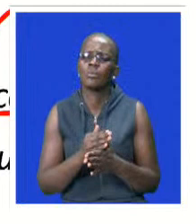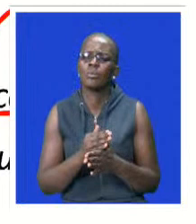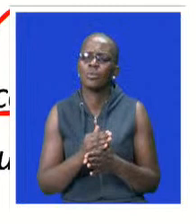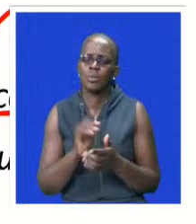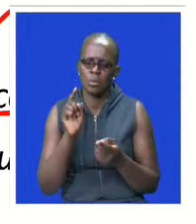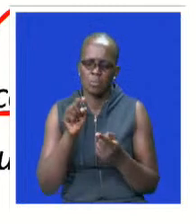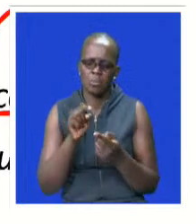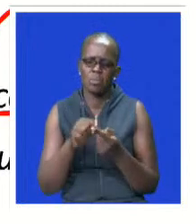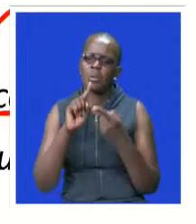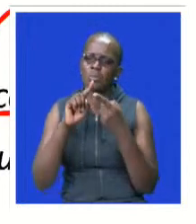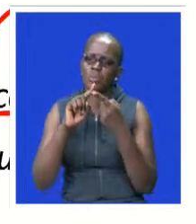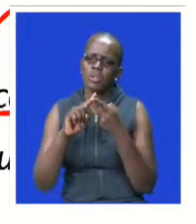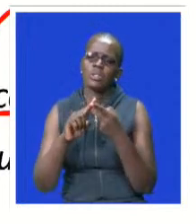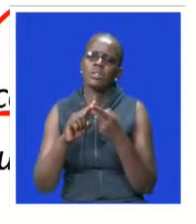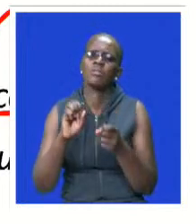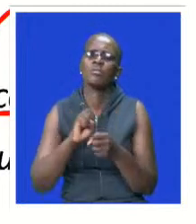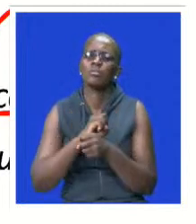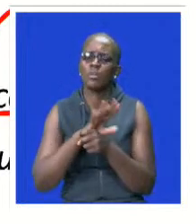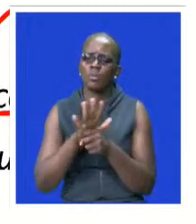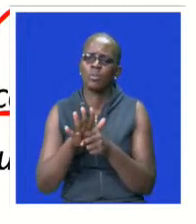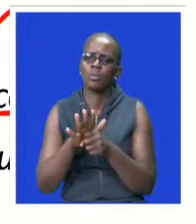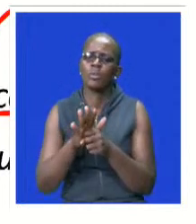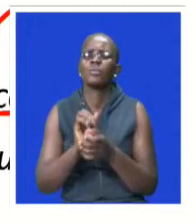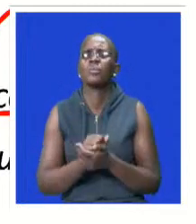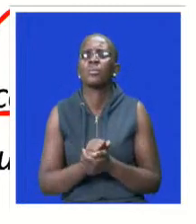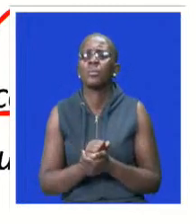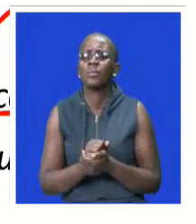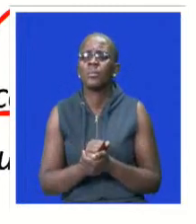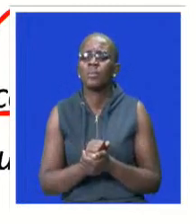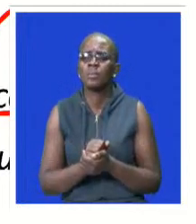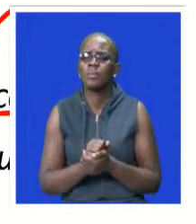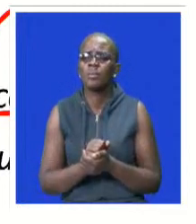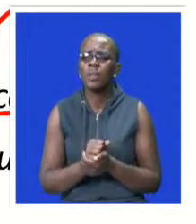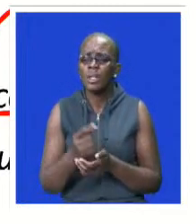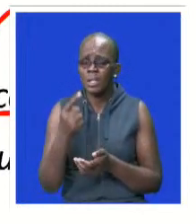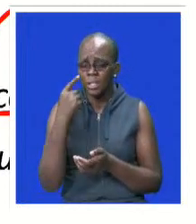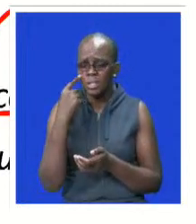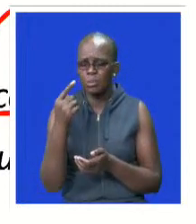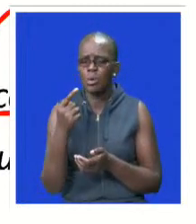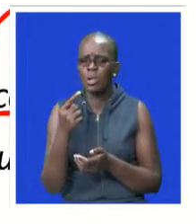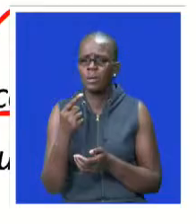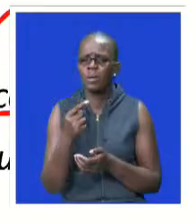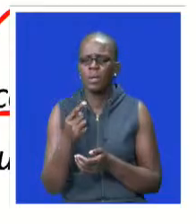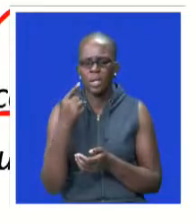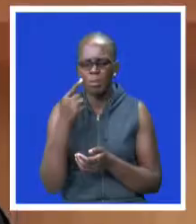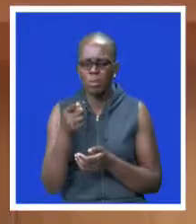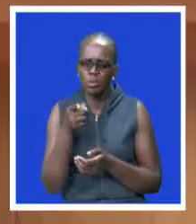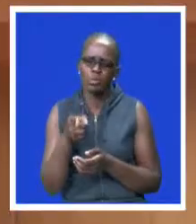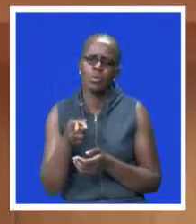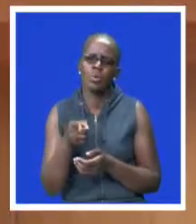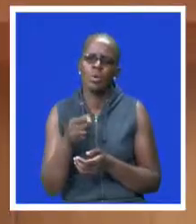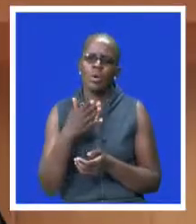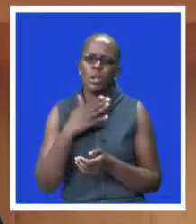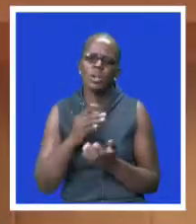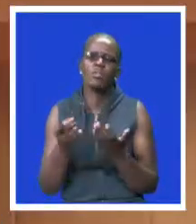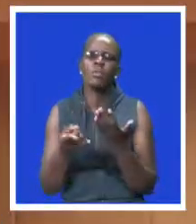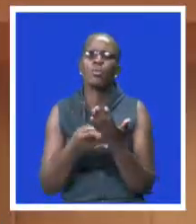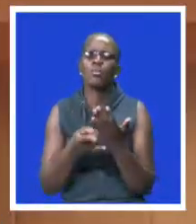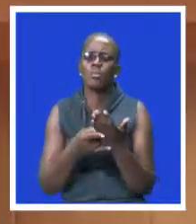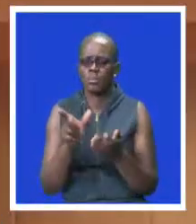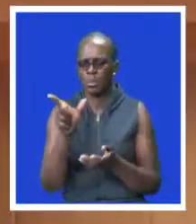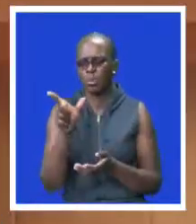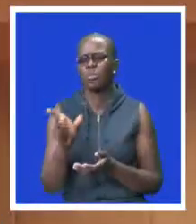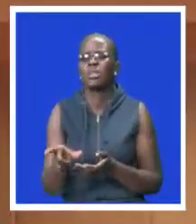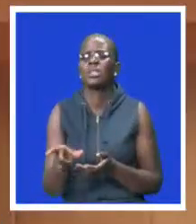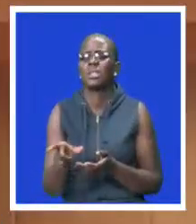so immediately you say, however, you show that no, I'm bringing in a positive light to this negative, this